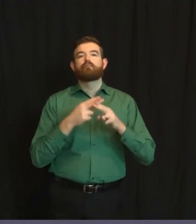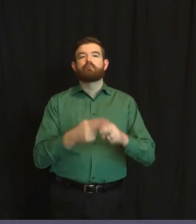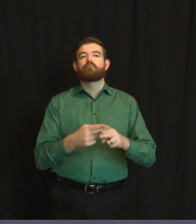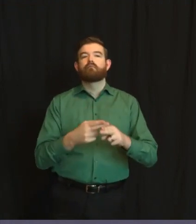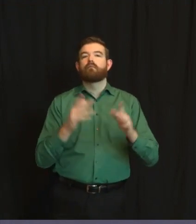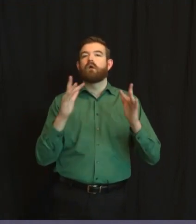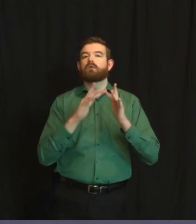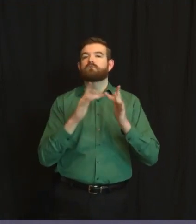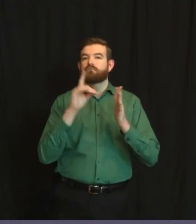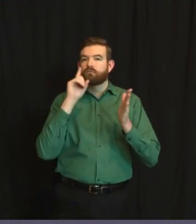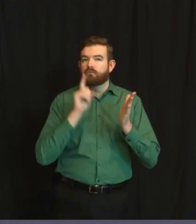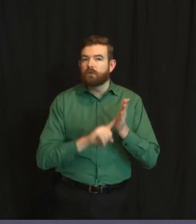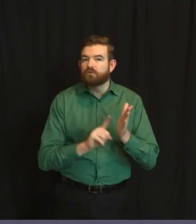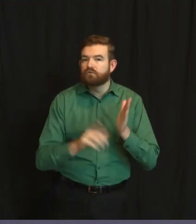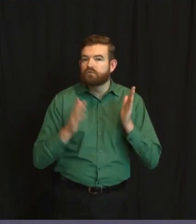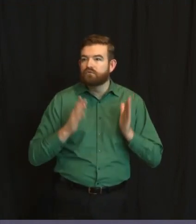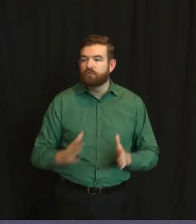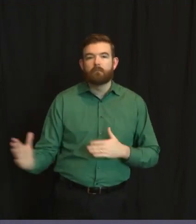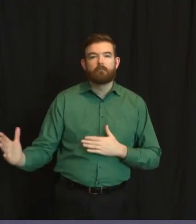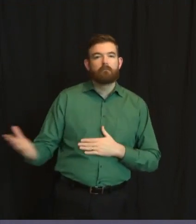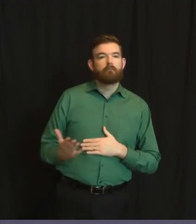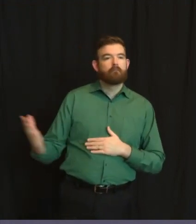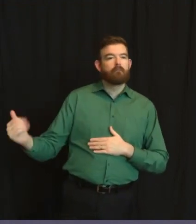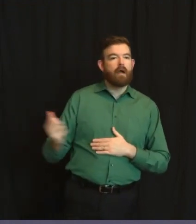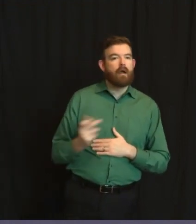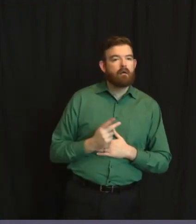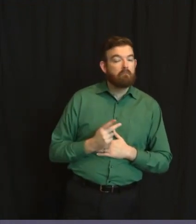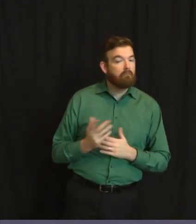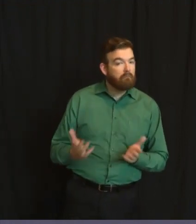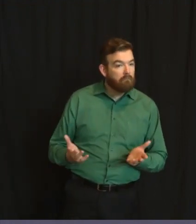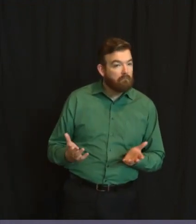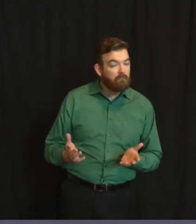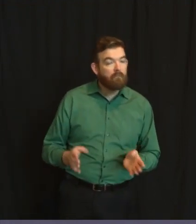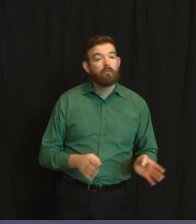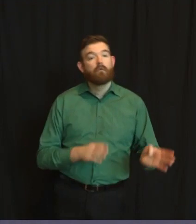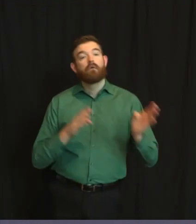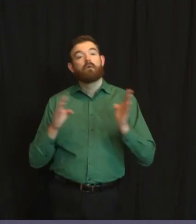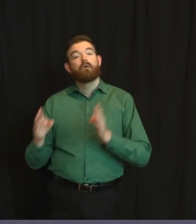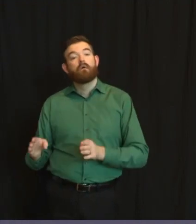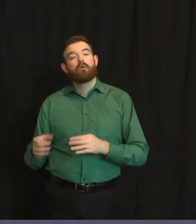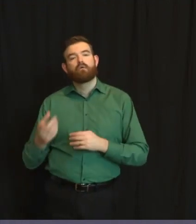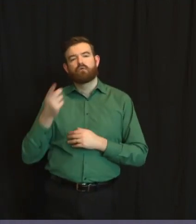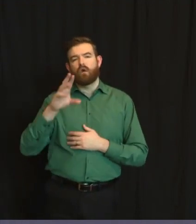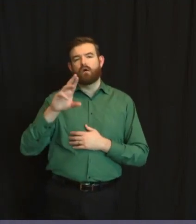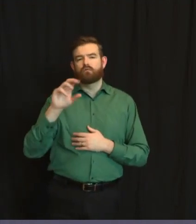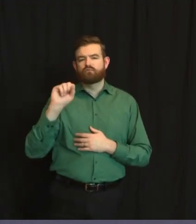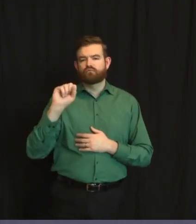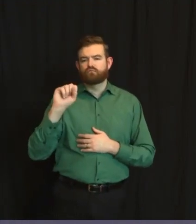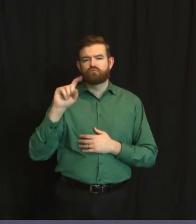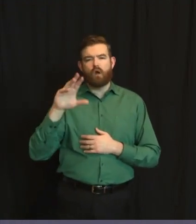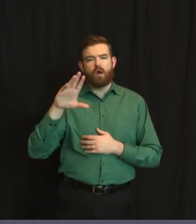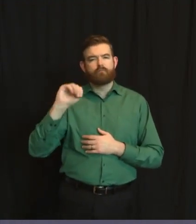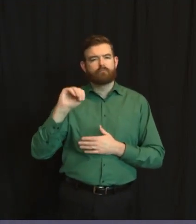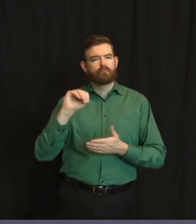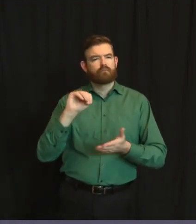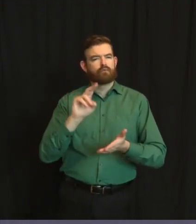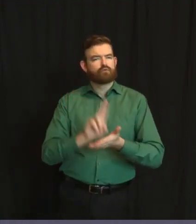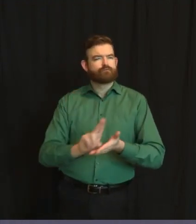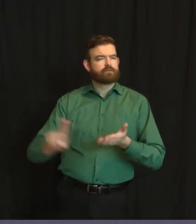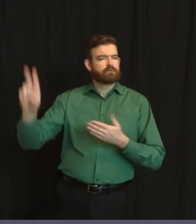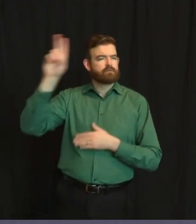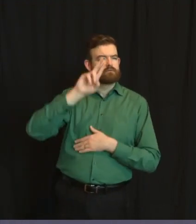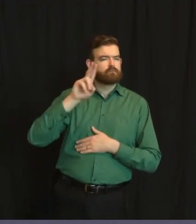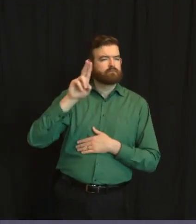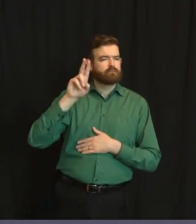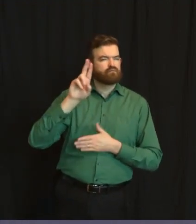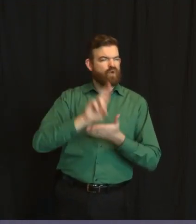Dr. Strom talk about walk-up testing coming soon to New Brunswick and Perth Amboy, and I just wanted to ask how that's going to work. Is there going to be